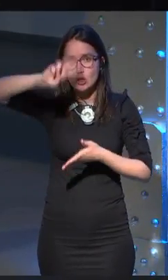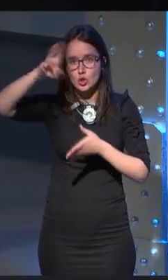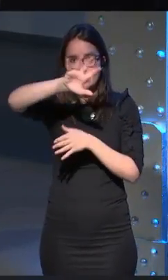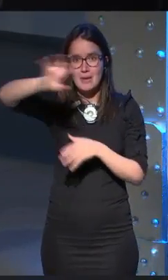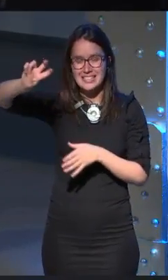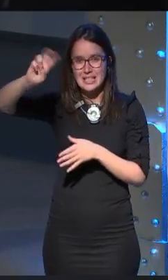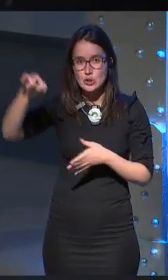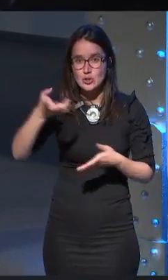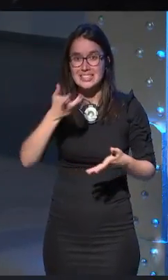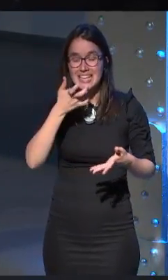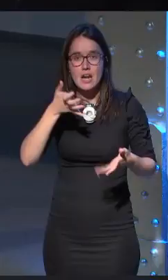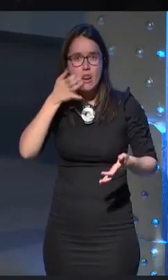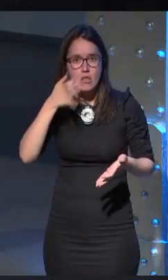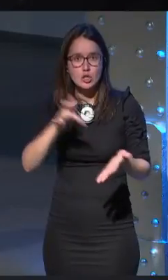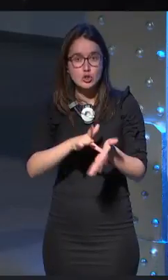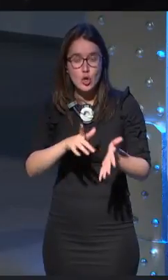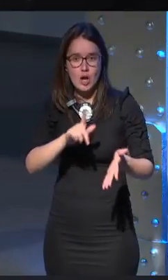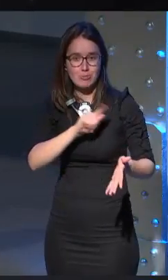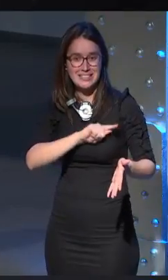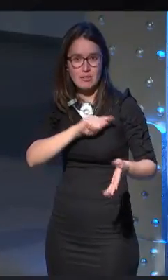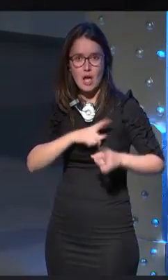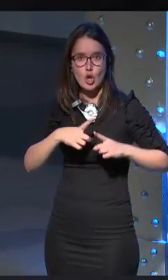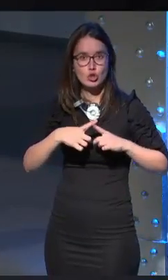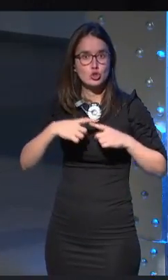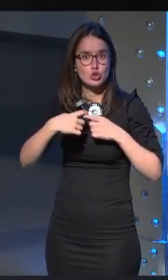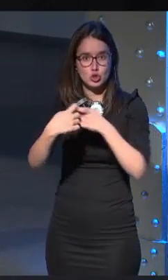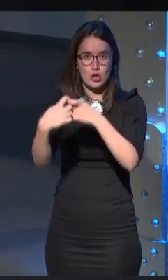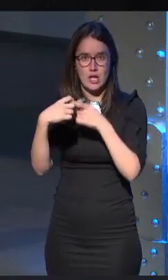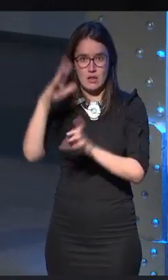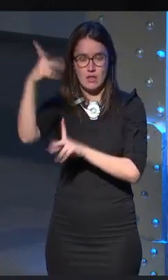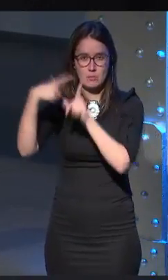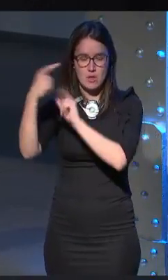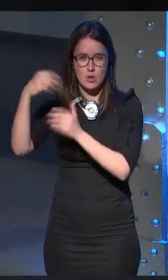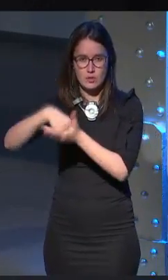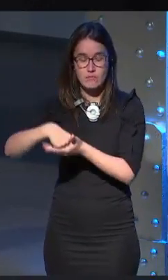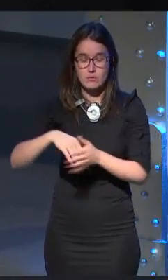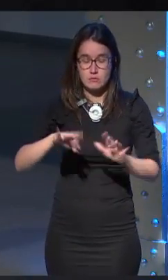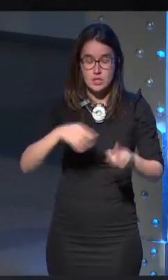together with people from other countries and create this solidarity.